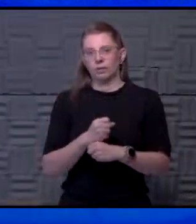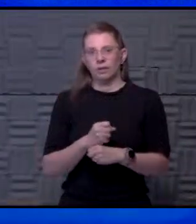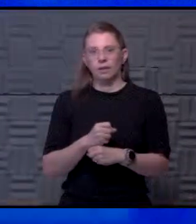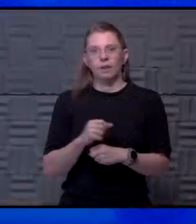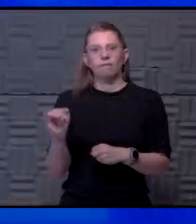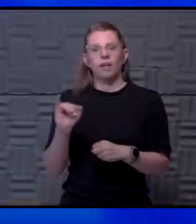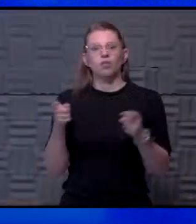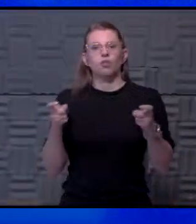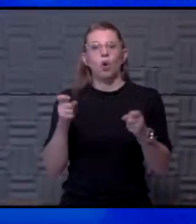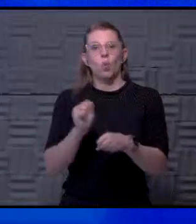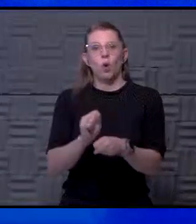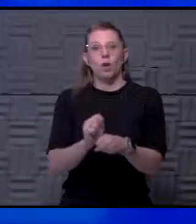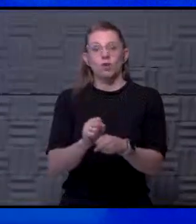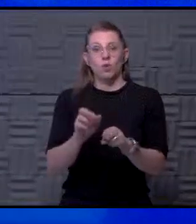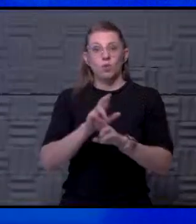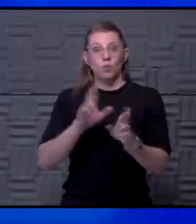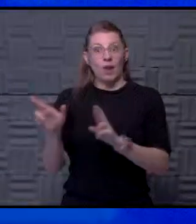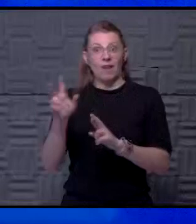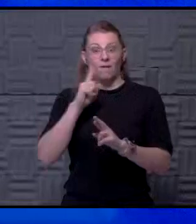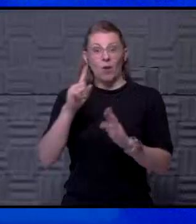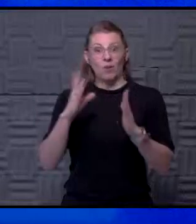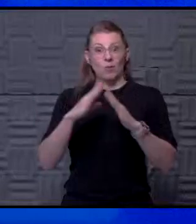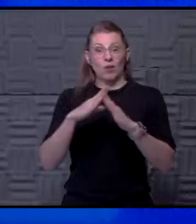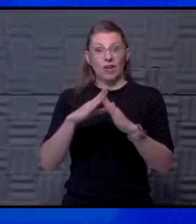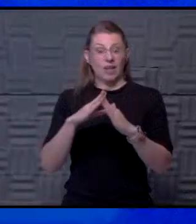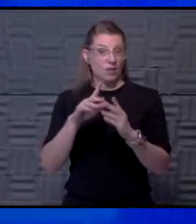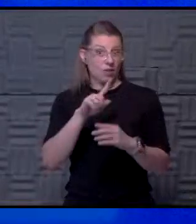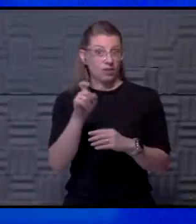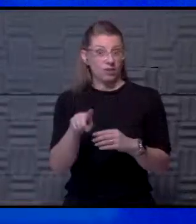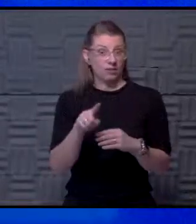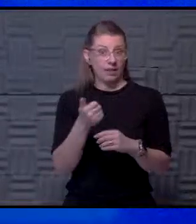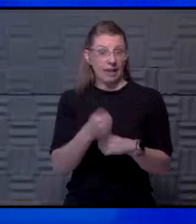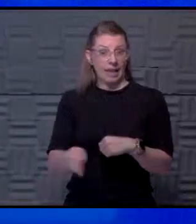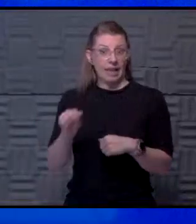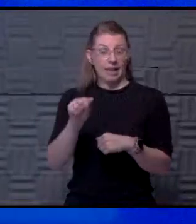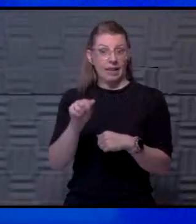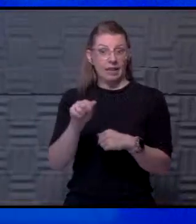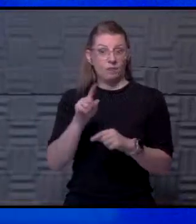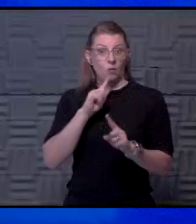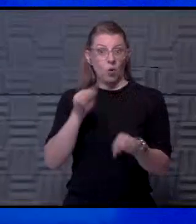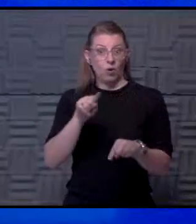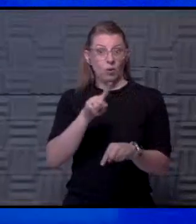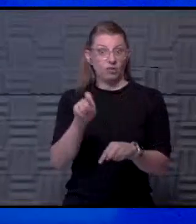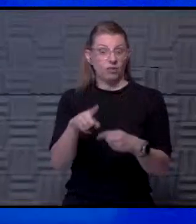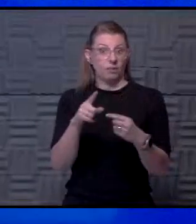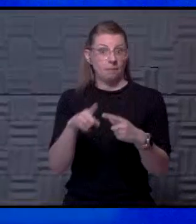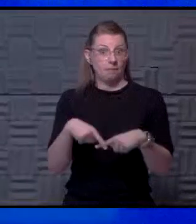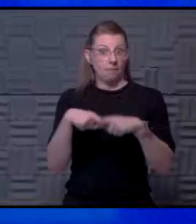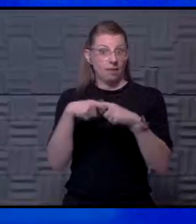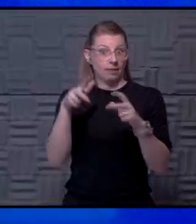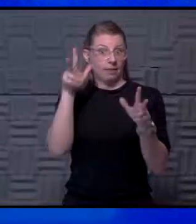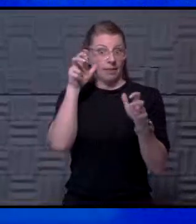works. Ready for community questions? Yes, ma'am, unless there's another reporter question. Should we pause and listen?